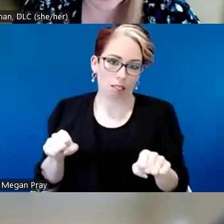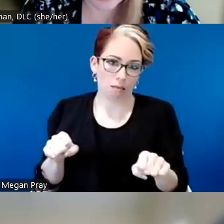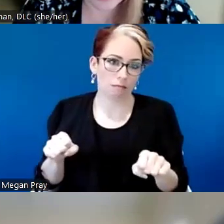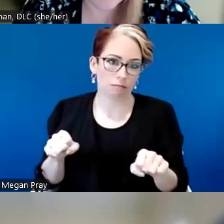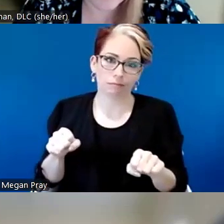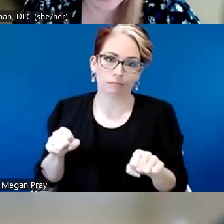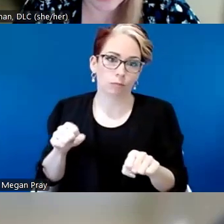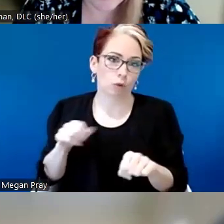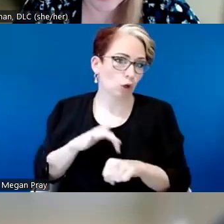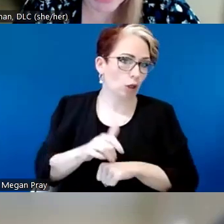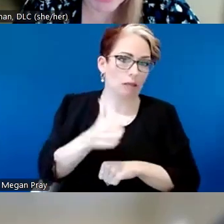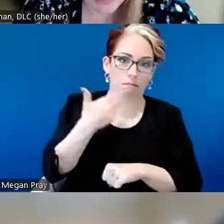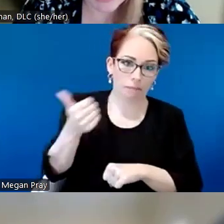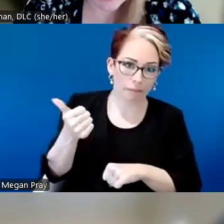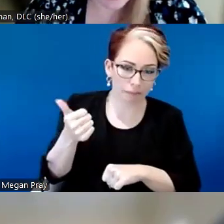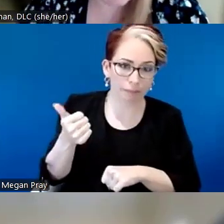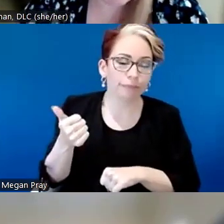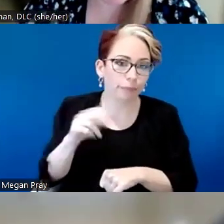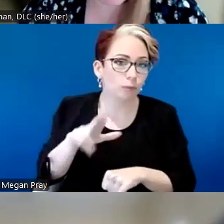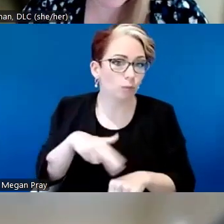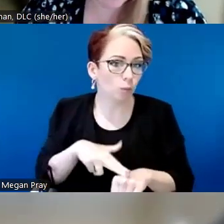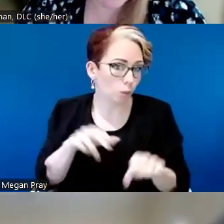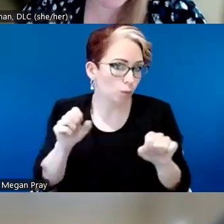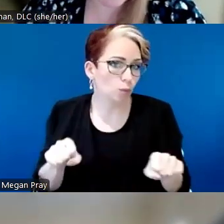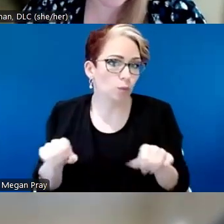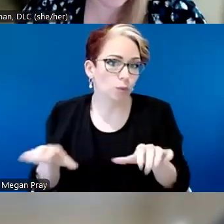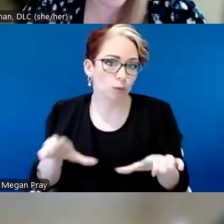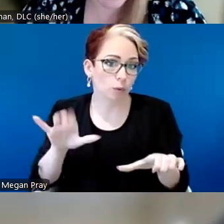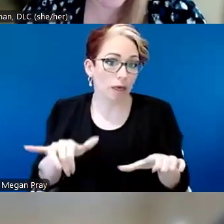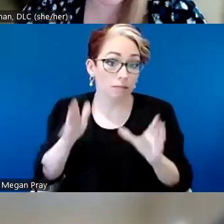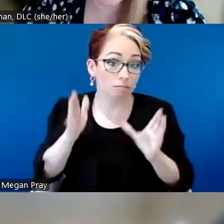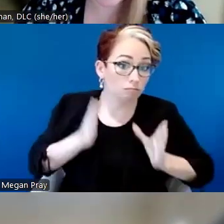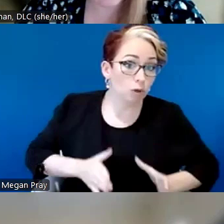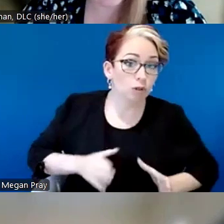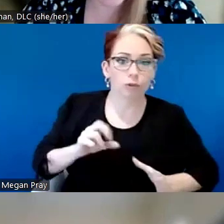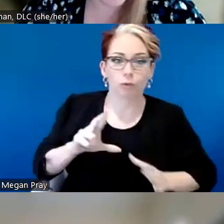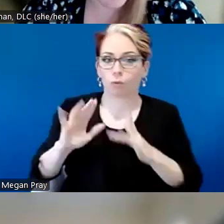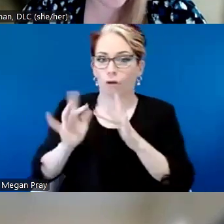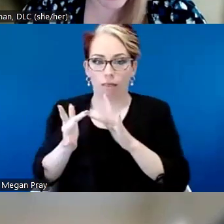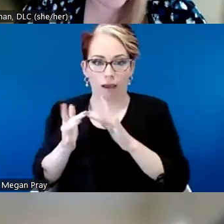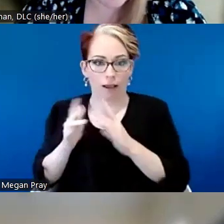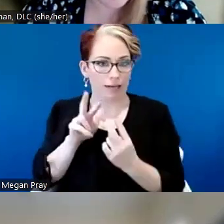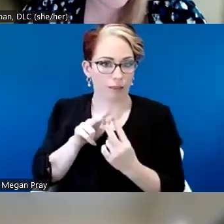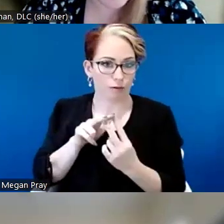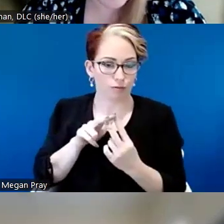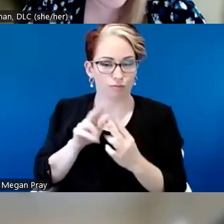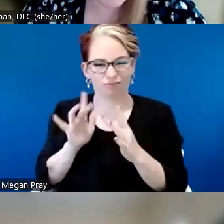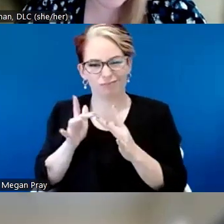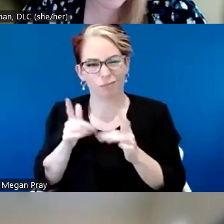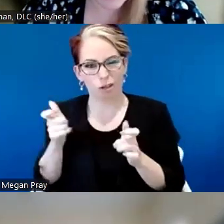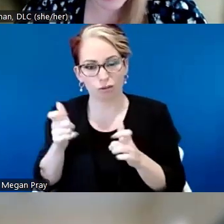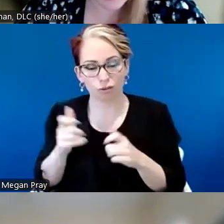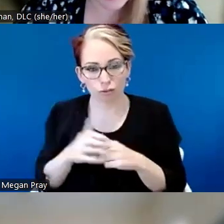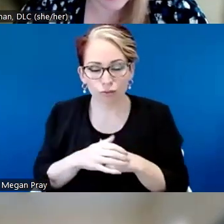can also, of course, do that in person or online, which is a little bit quicker.